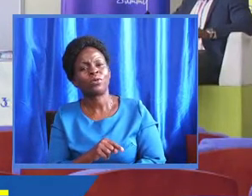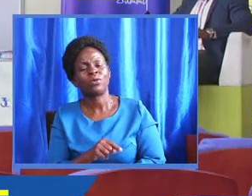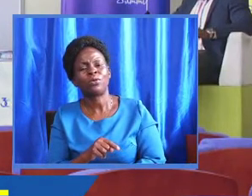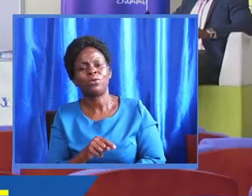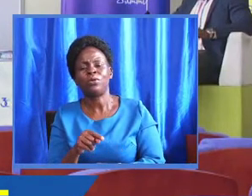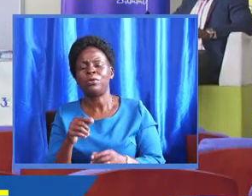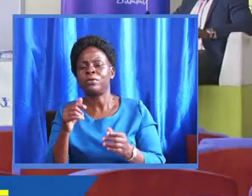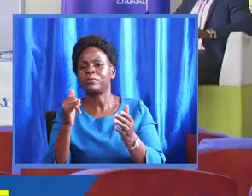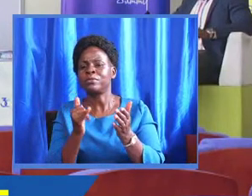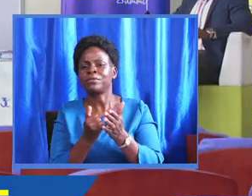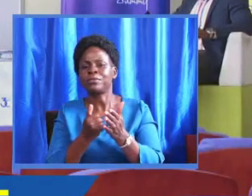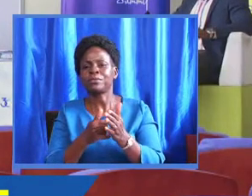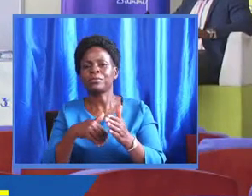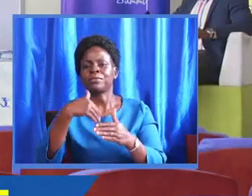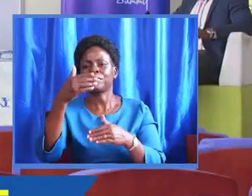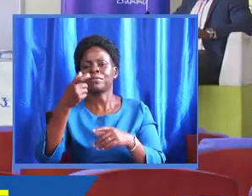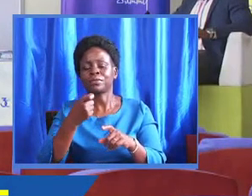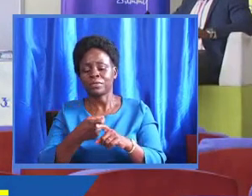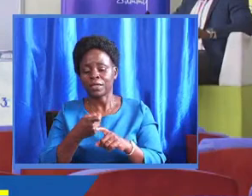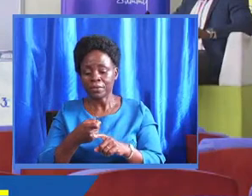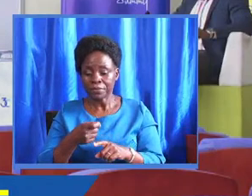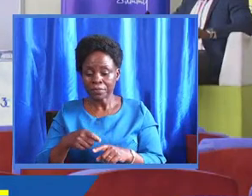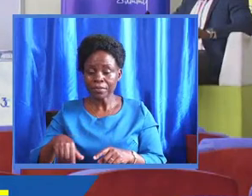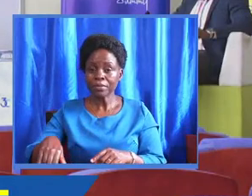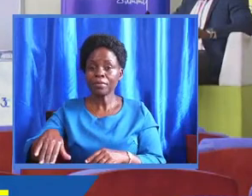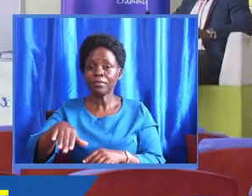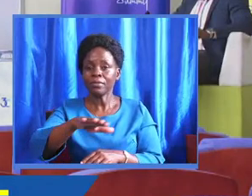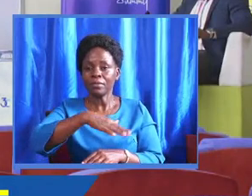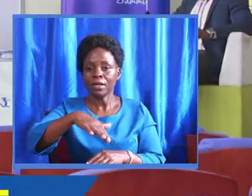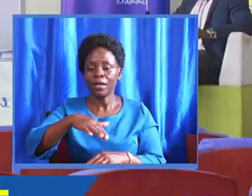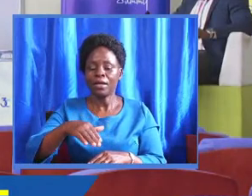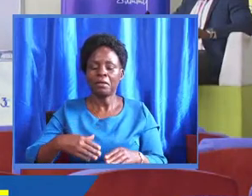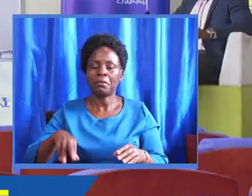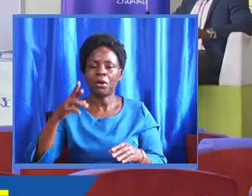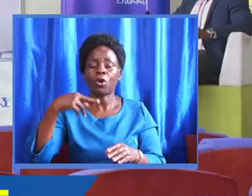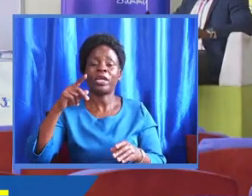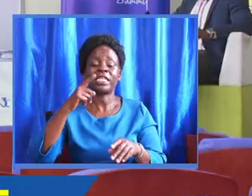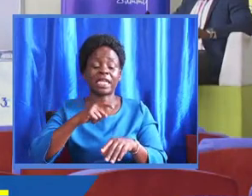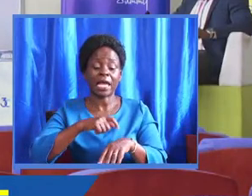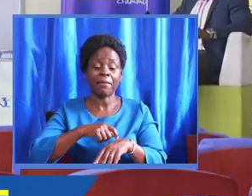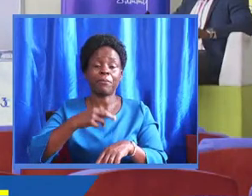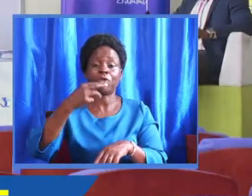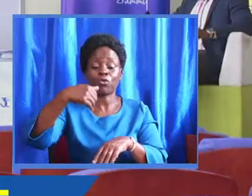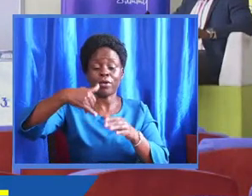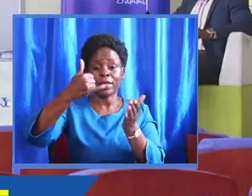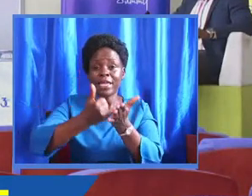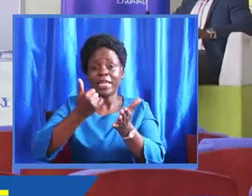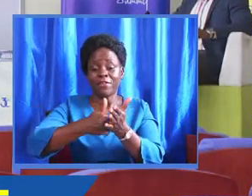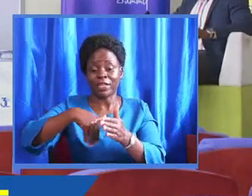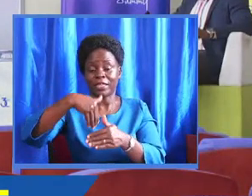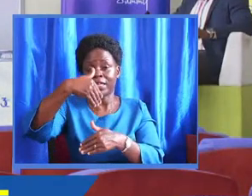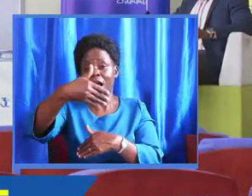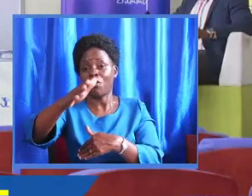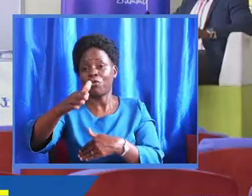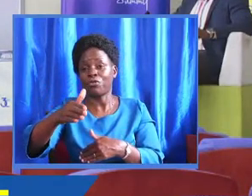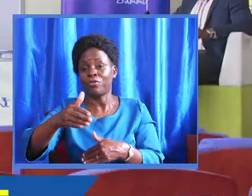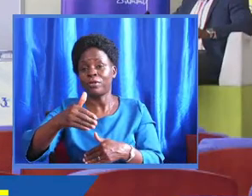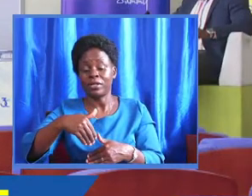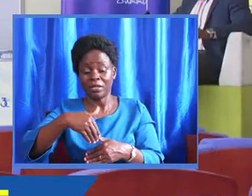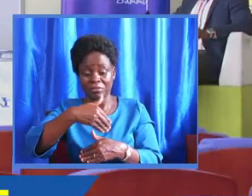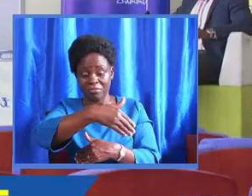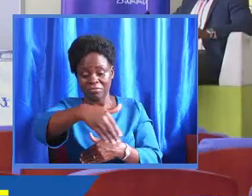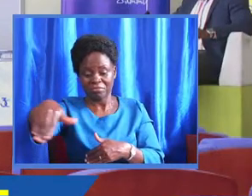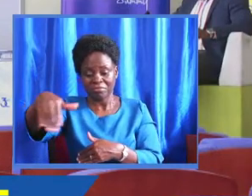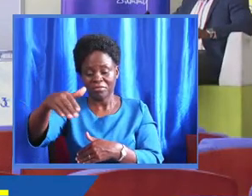in suburbs. In fact, it's the right time to keep investing in suburbs. In few years' time, the suburb will also become a very important